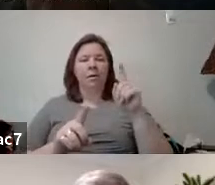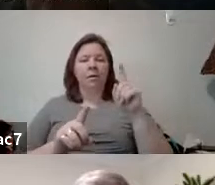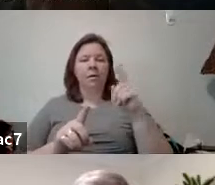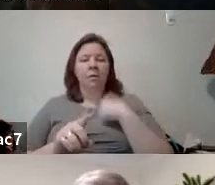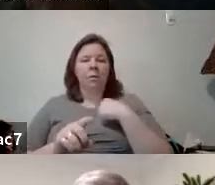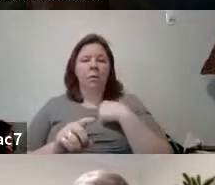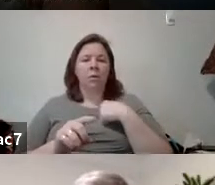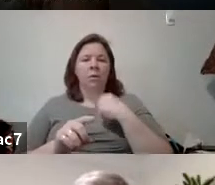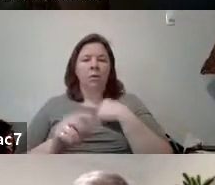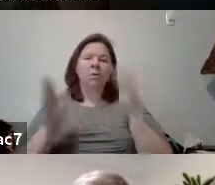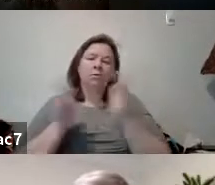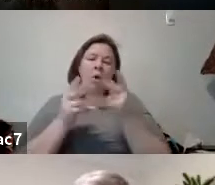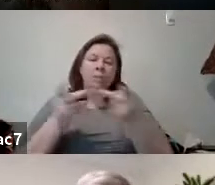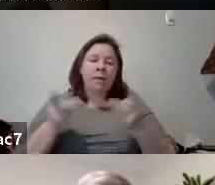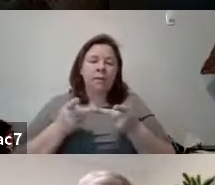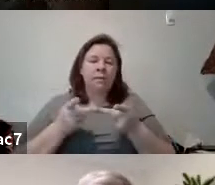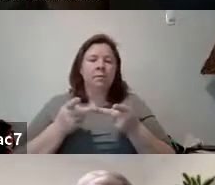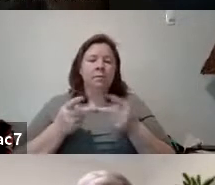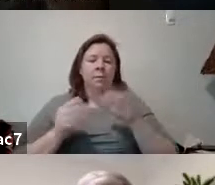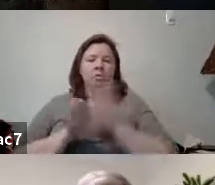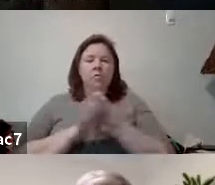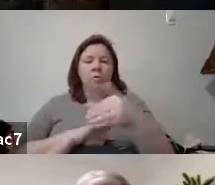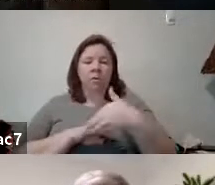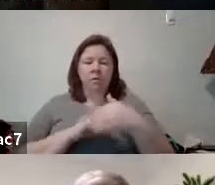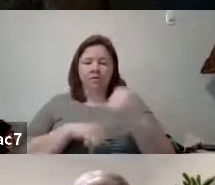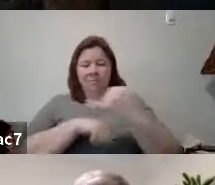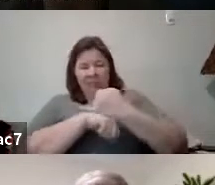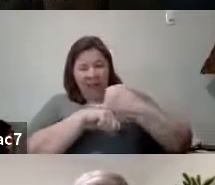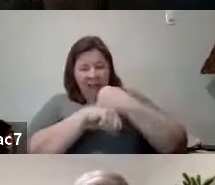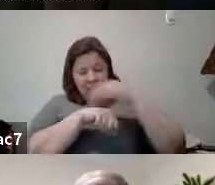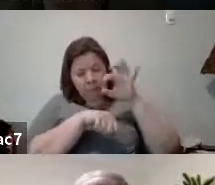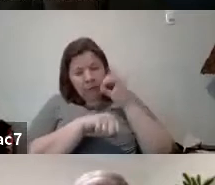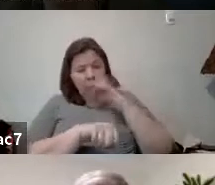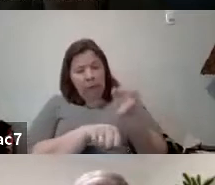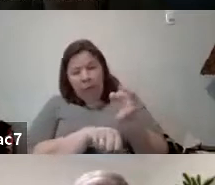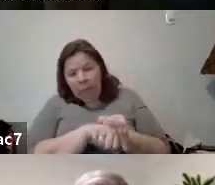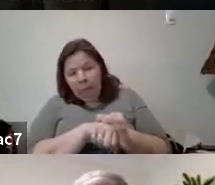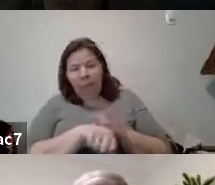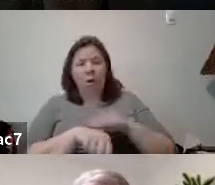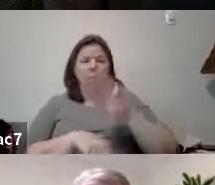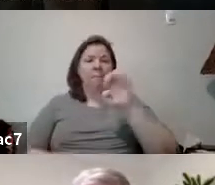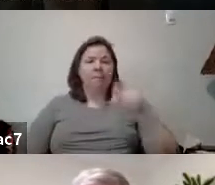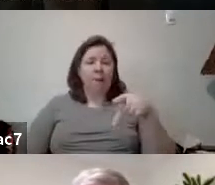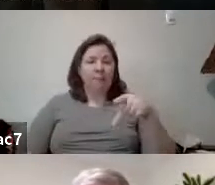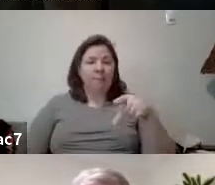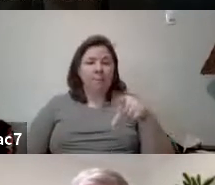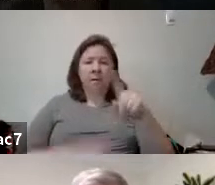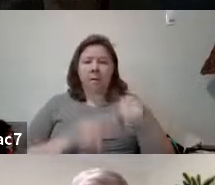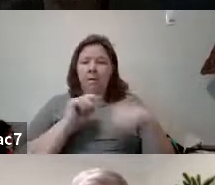but with Talawa, which basically means Jamaica is a very small island. It's a dot on the map. You can barely see it on the world